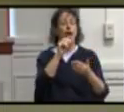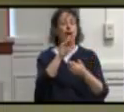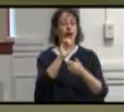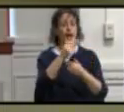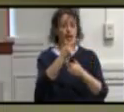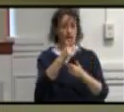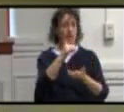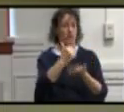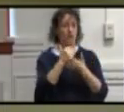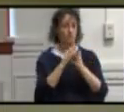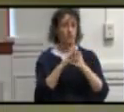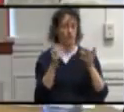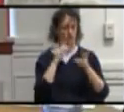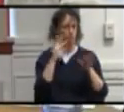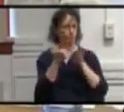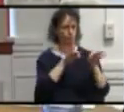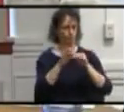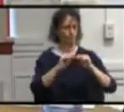good explanation.